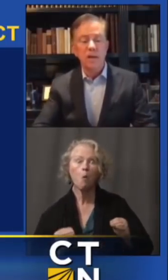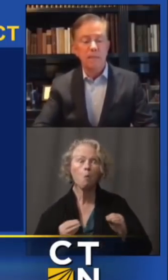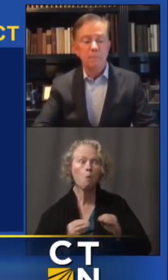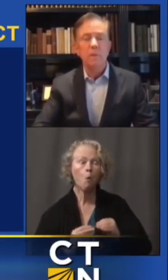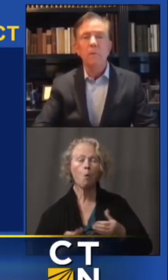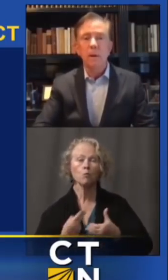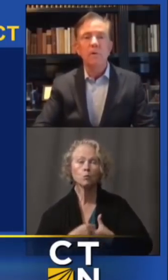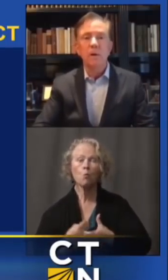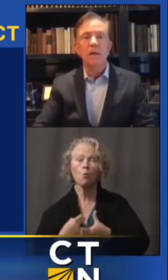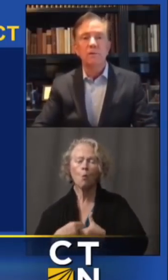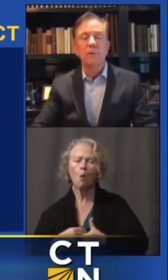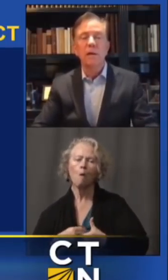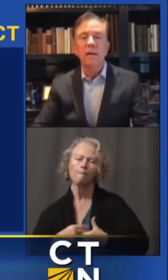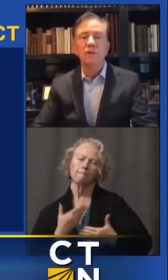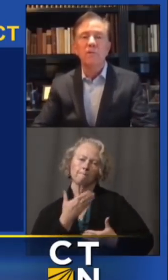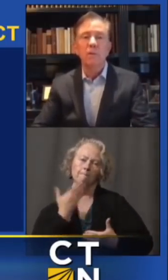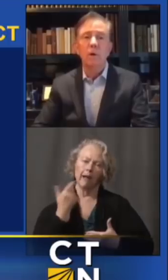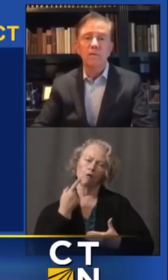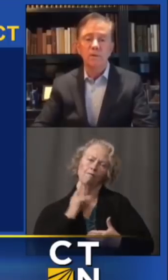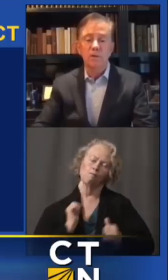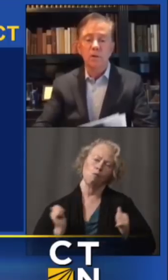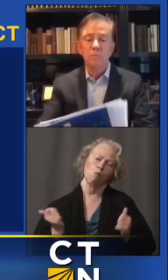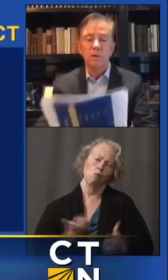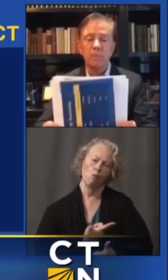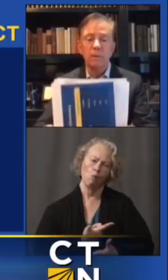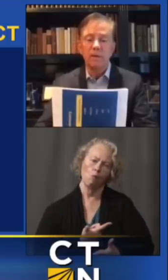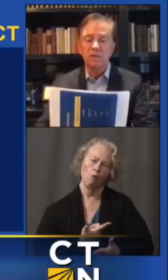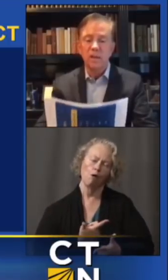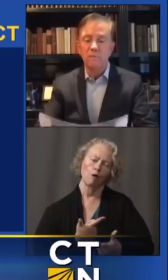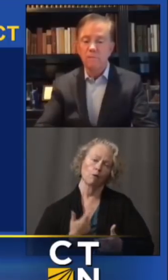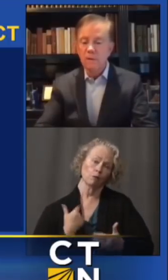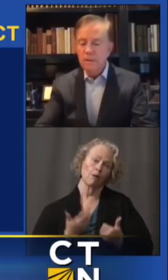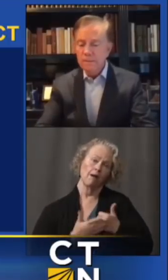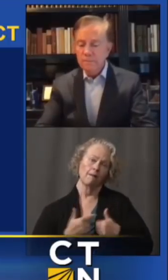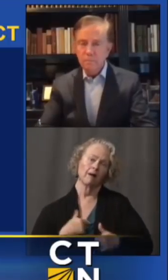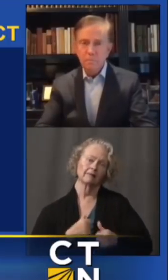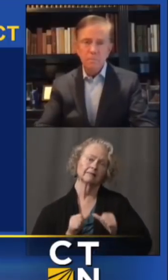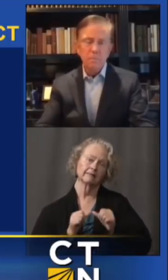this app, the better it is for each and every one of us in terms of keeping us safe.